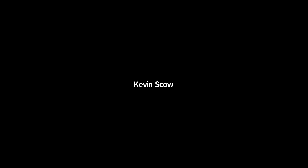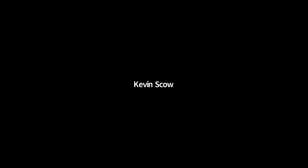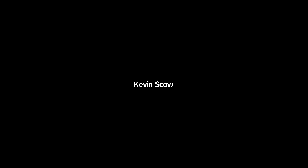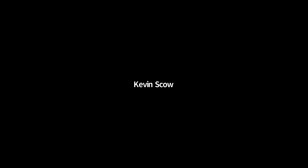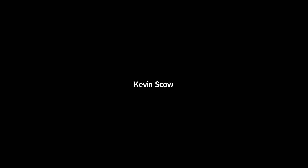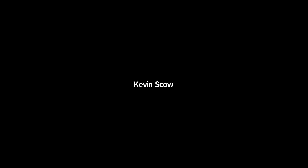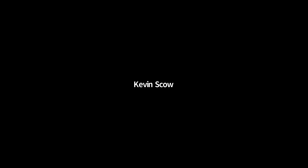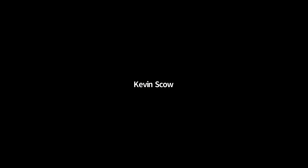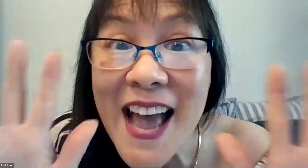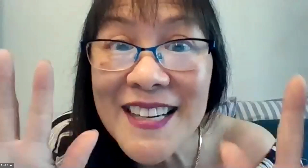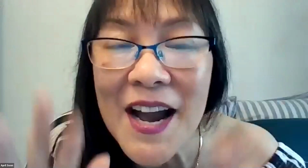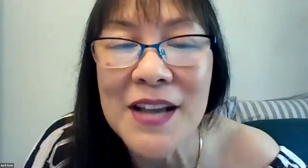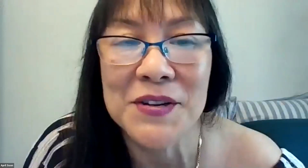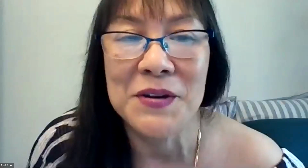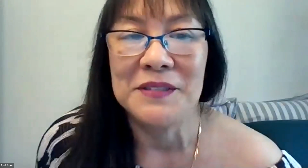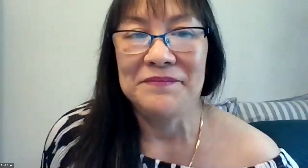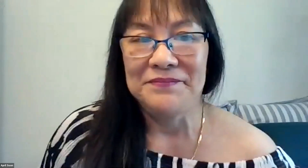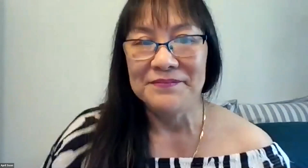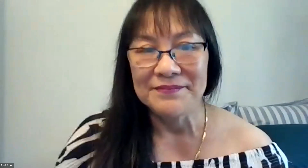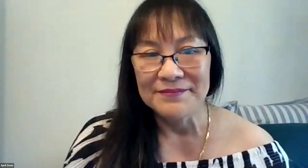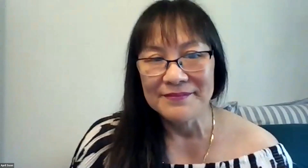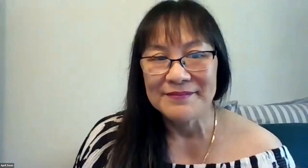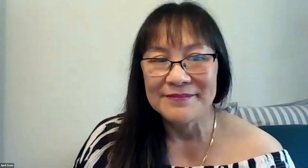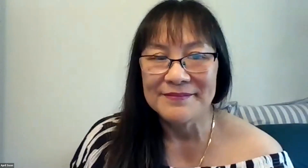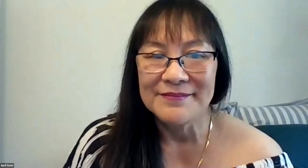Home run, no sanitizer.